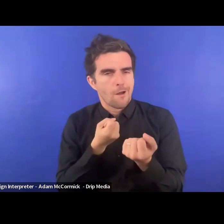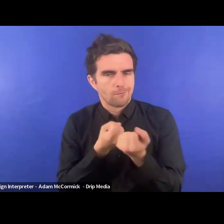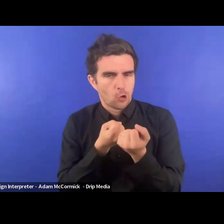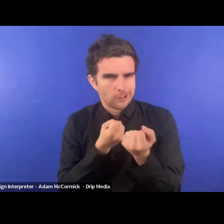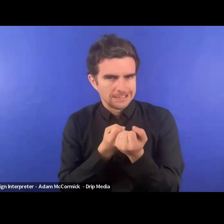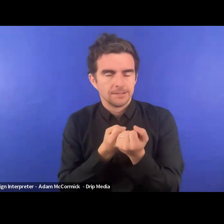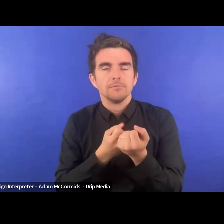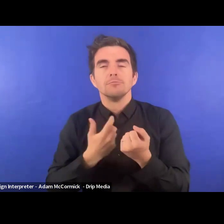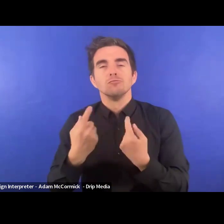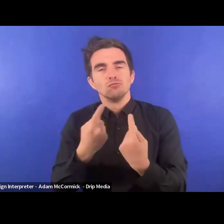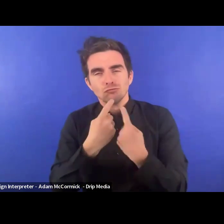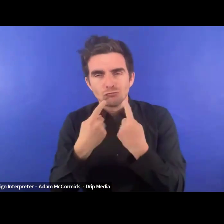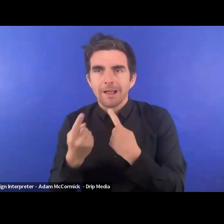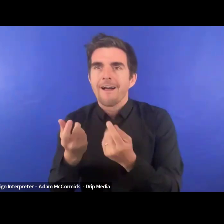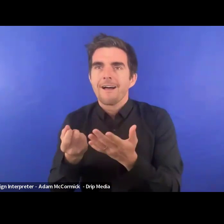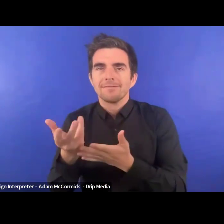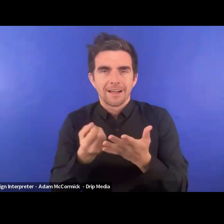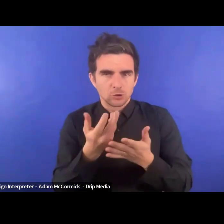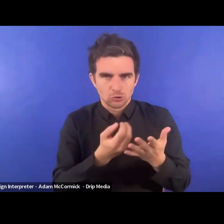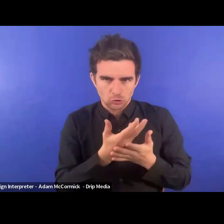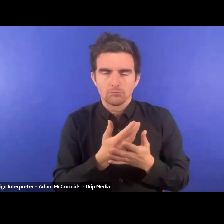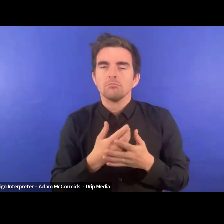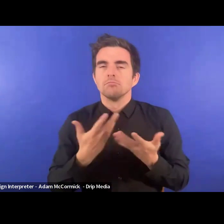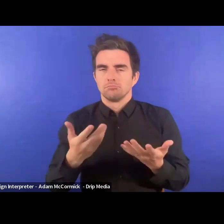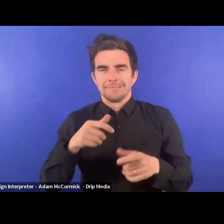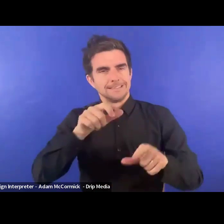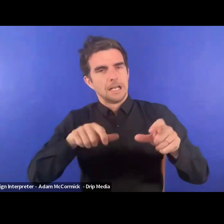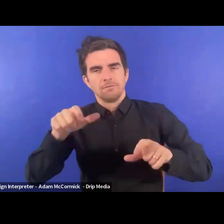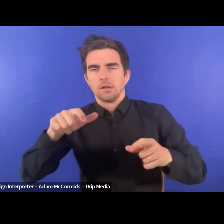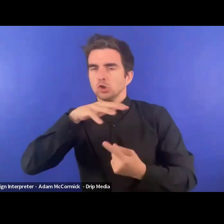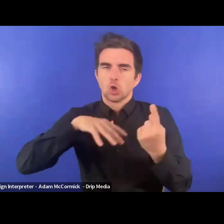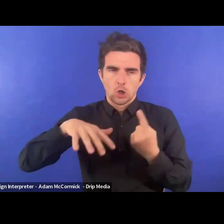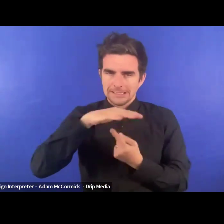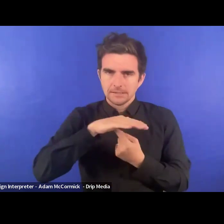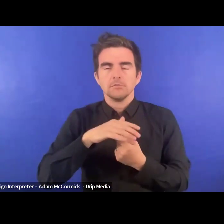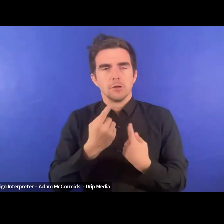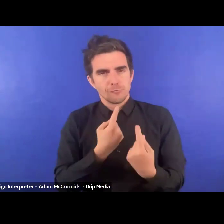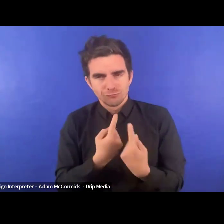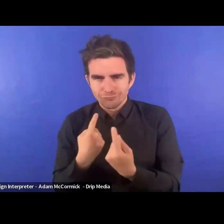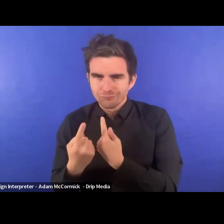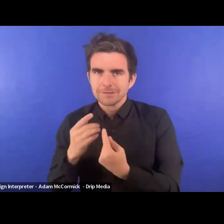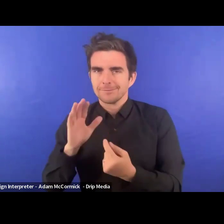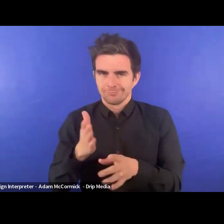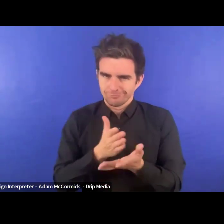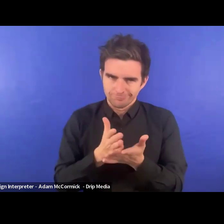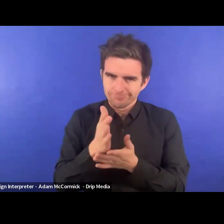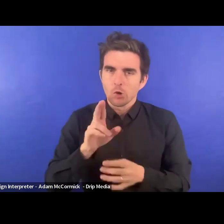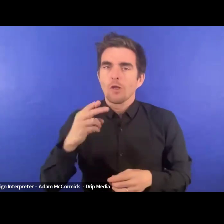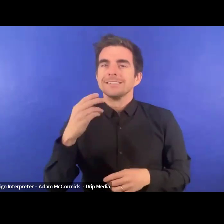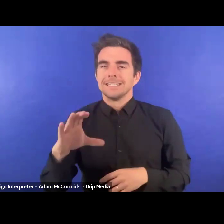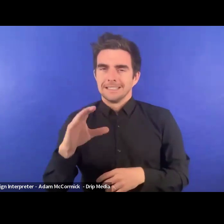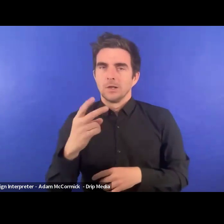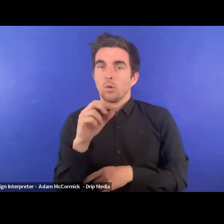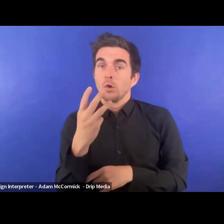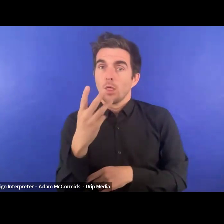Engagement Mechanism of UHC 2030. And she will be sharing the letter writing website,